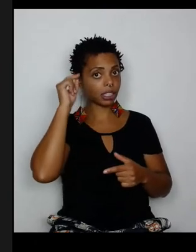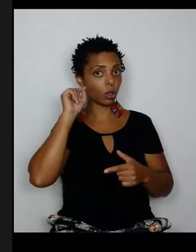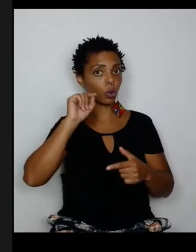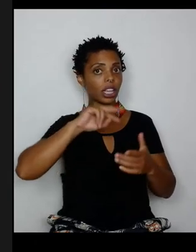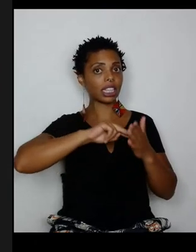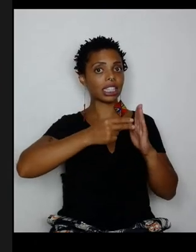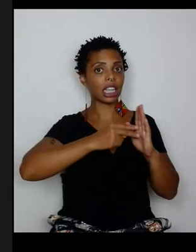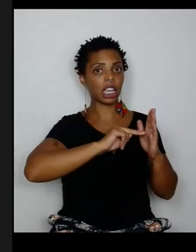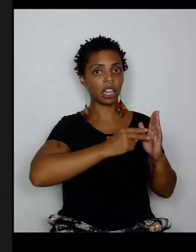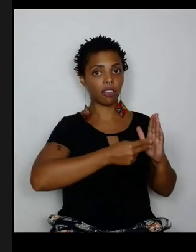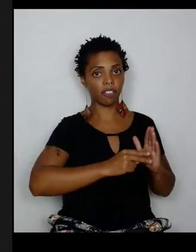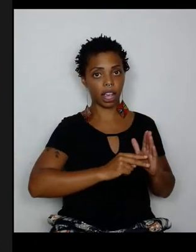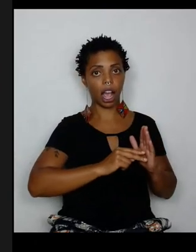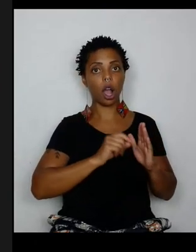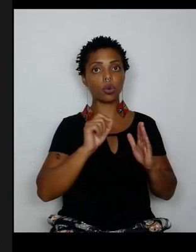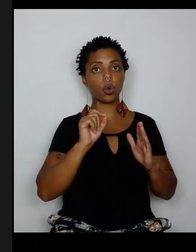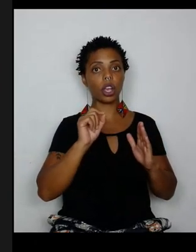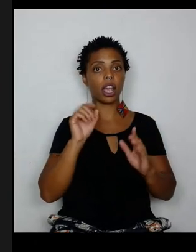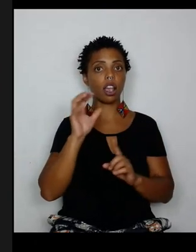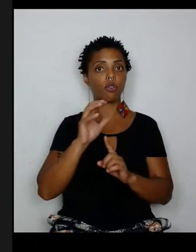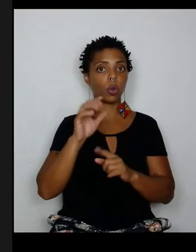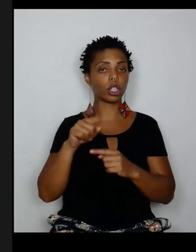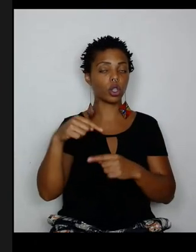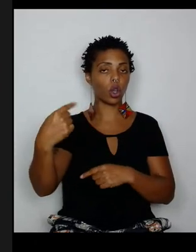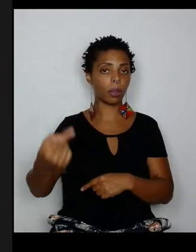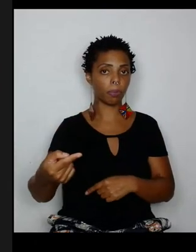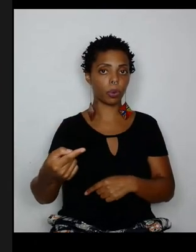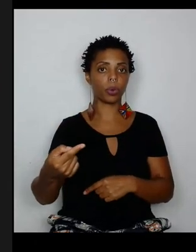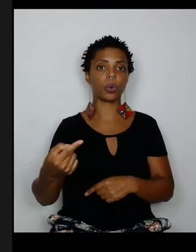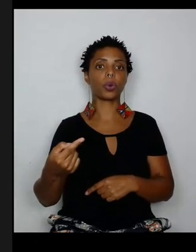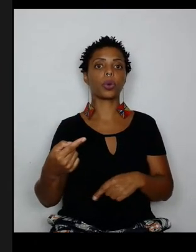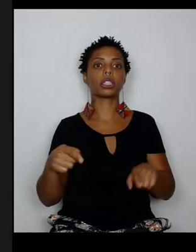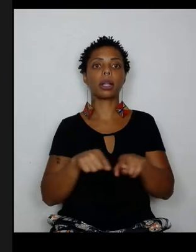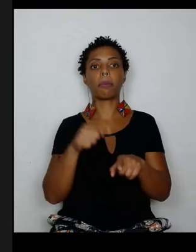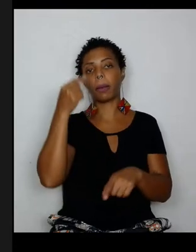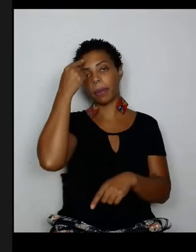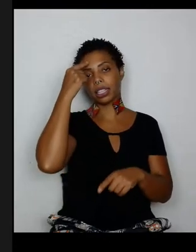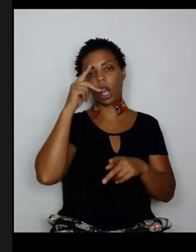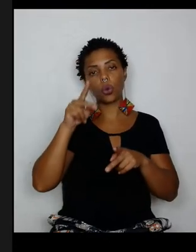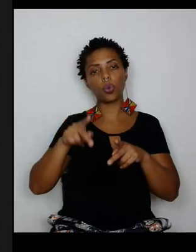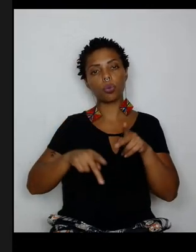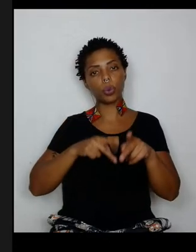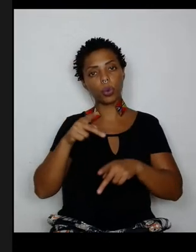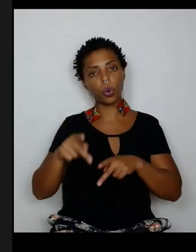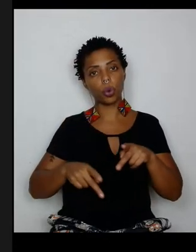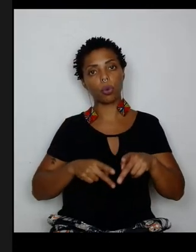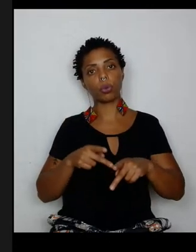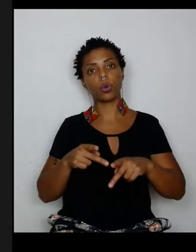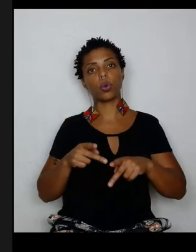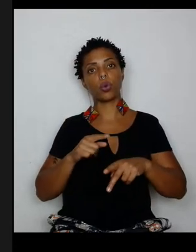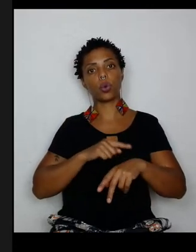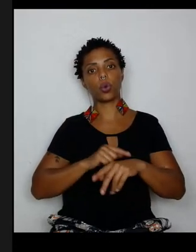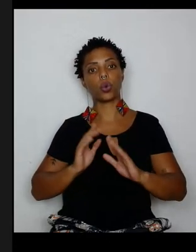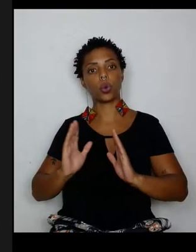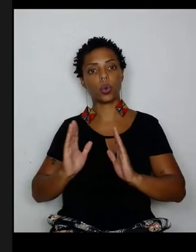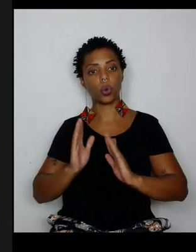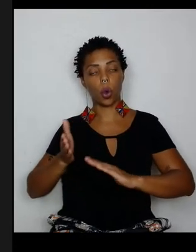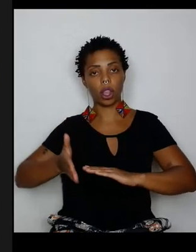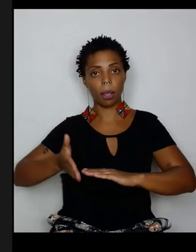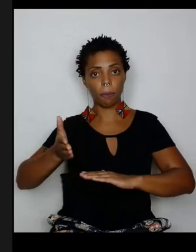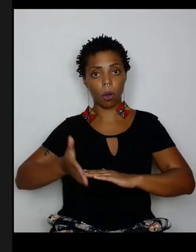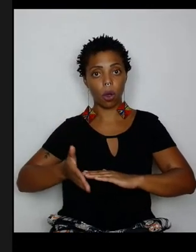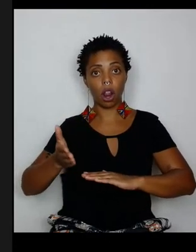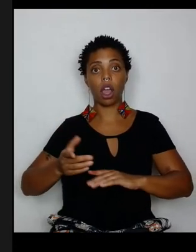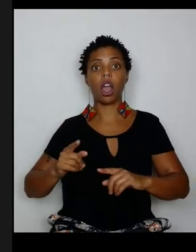viewer for the historic viewer but that doesn't mean that